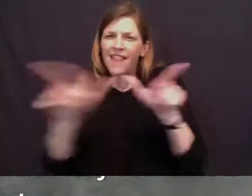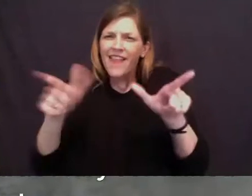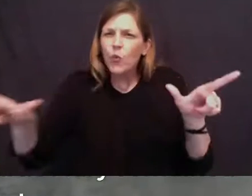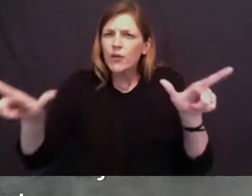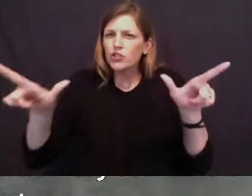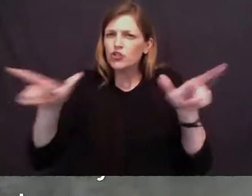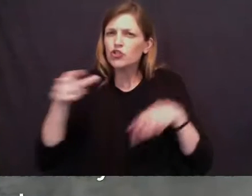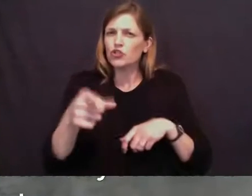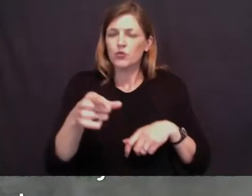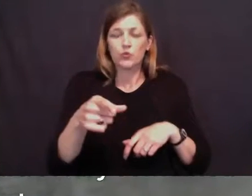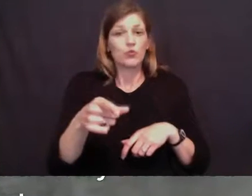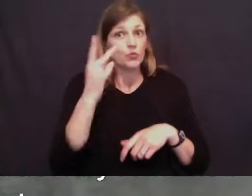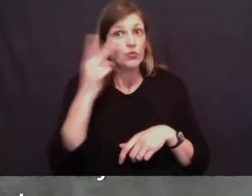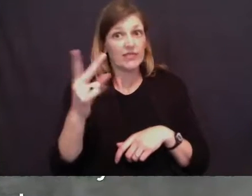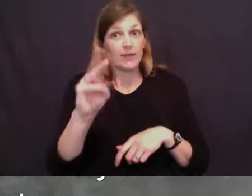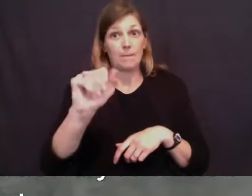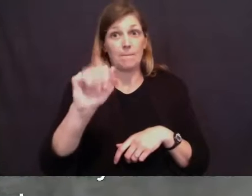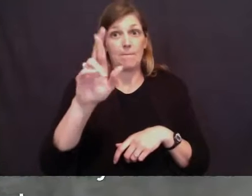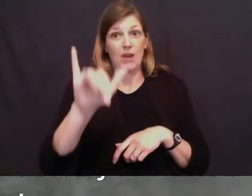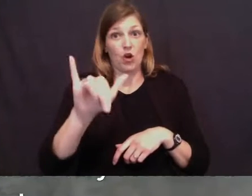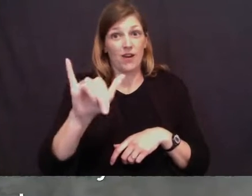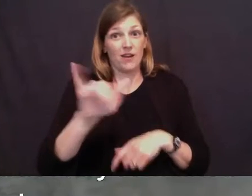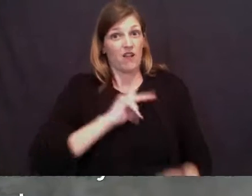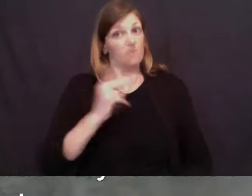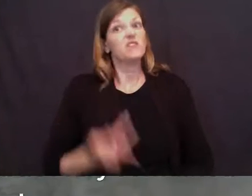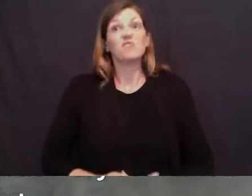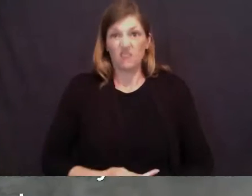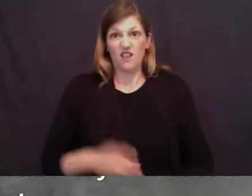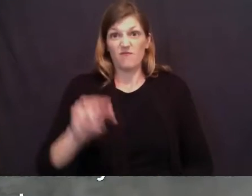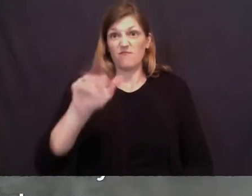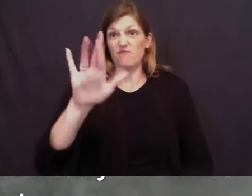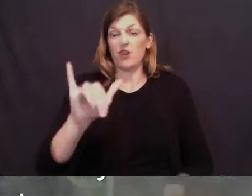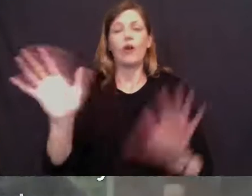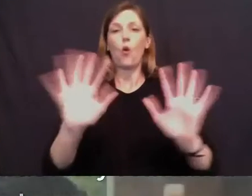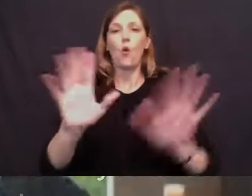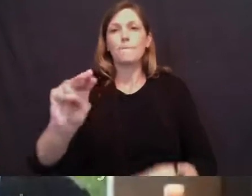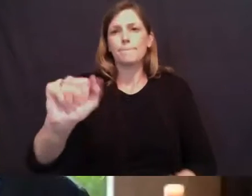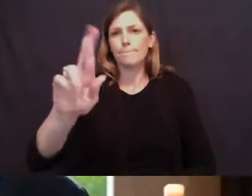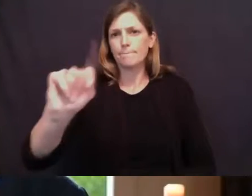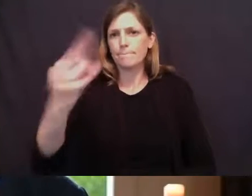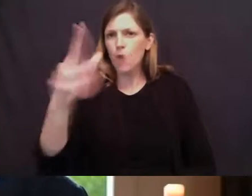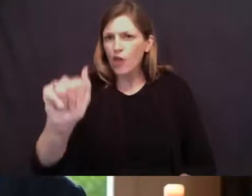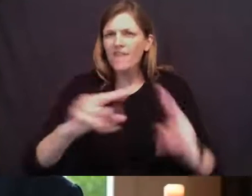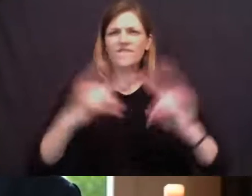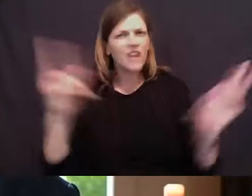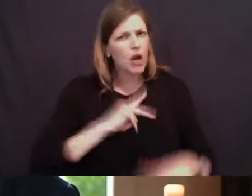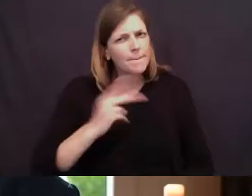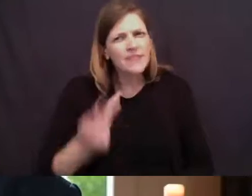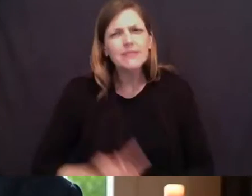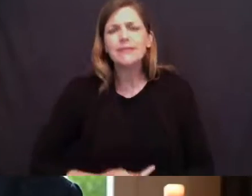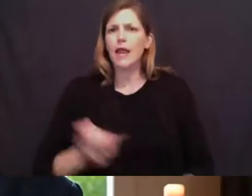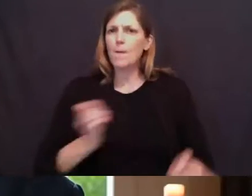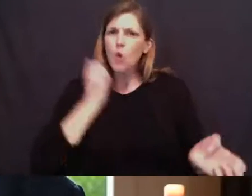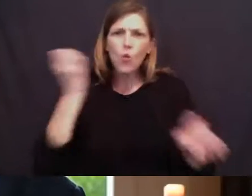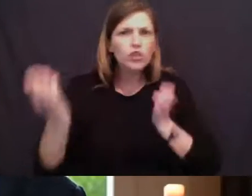verse, you're going to discover that Mary's upset. You're going to discover that Martha is very upset, very emotional,